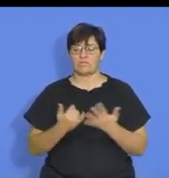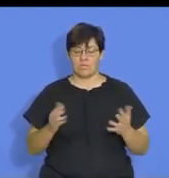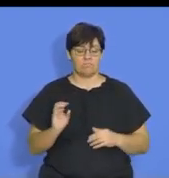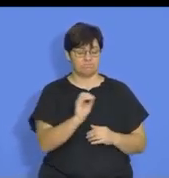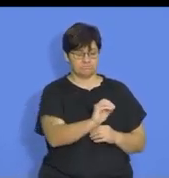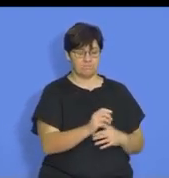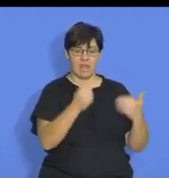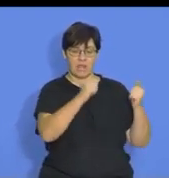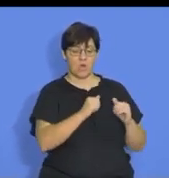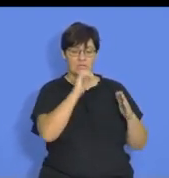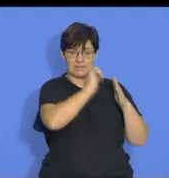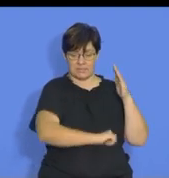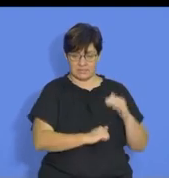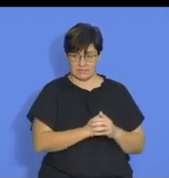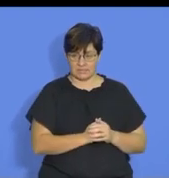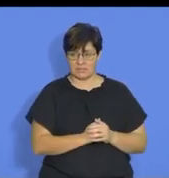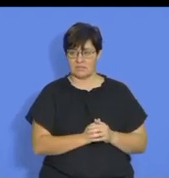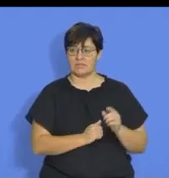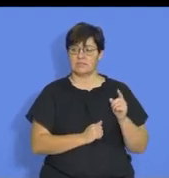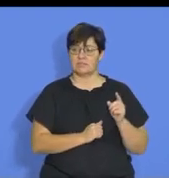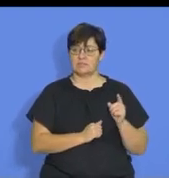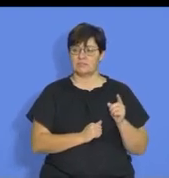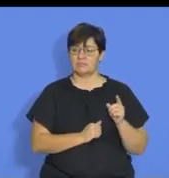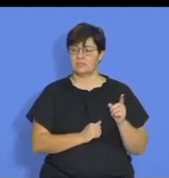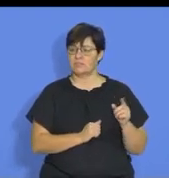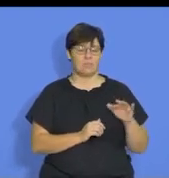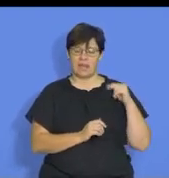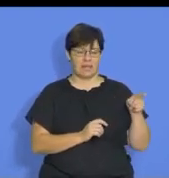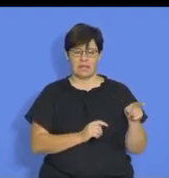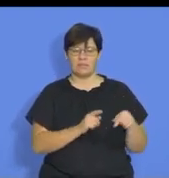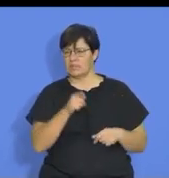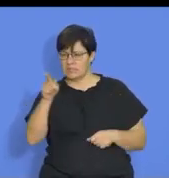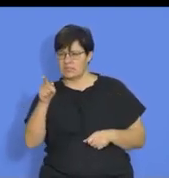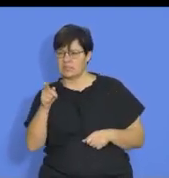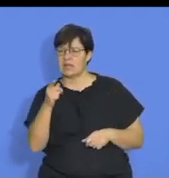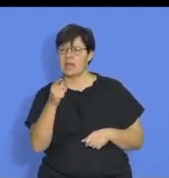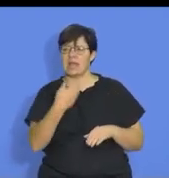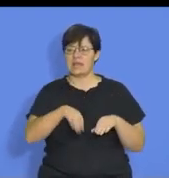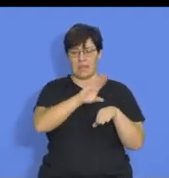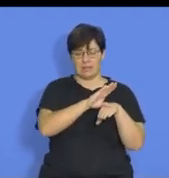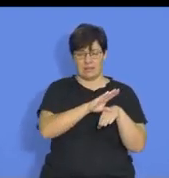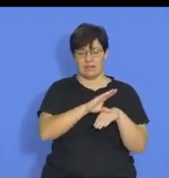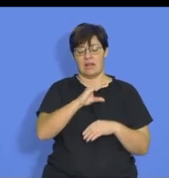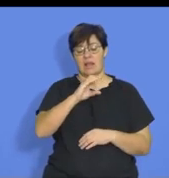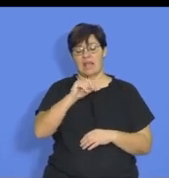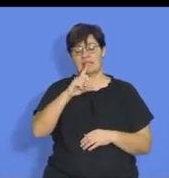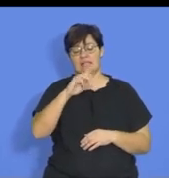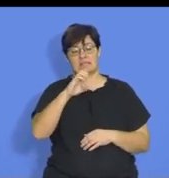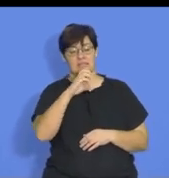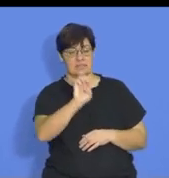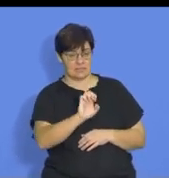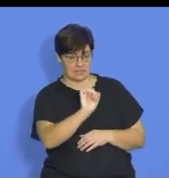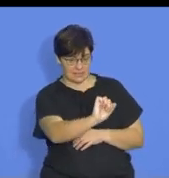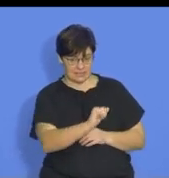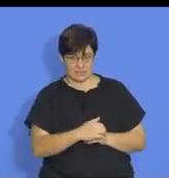in. So account debit was obviously not bank. Let's fix that quickly.